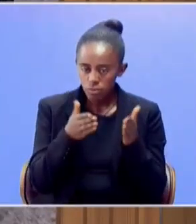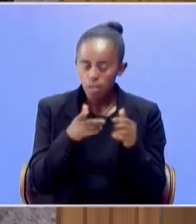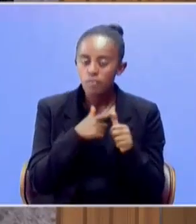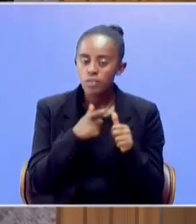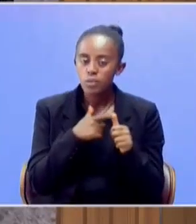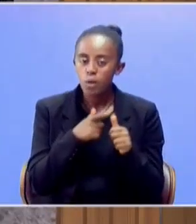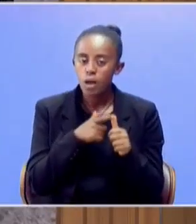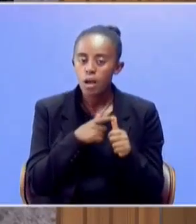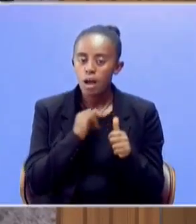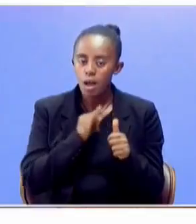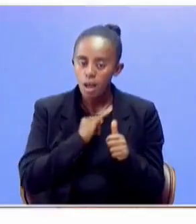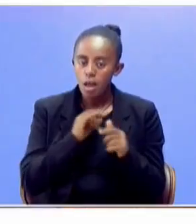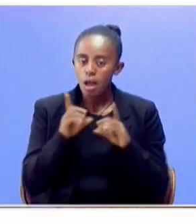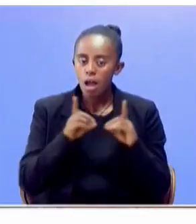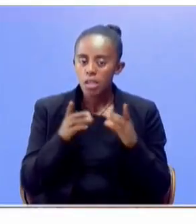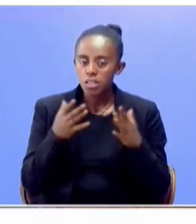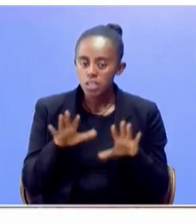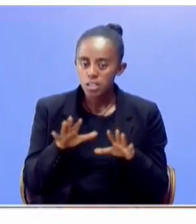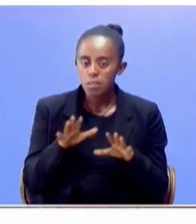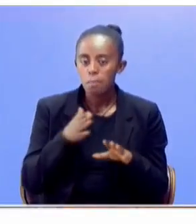one, I did